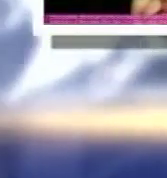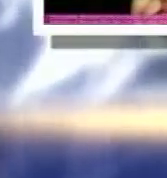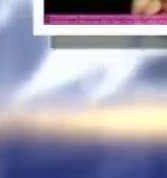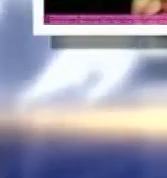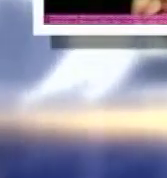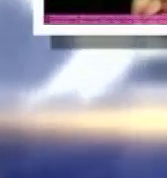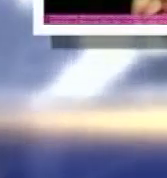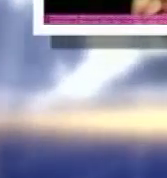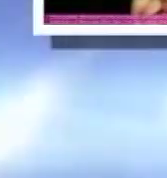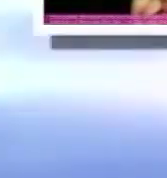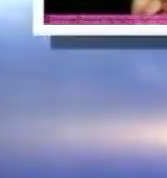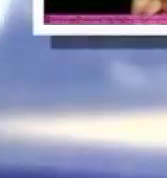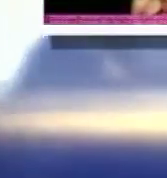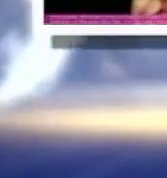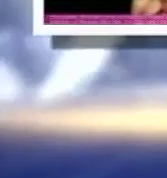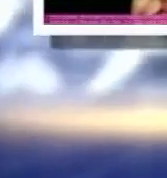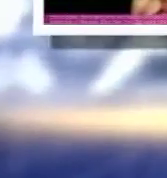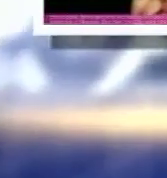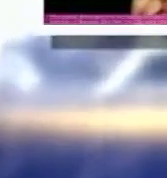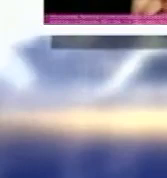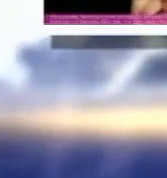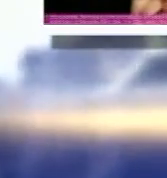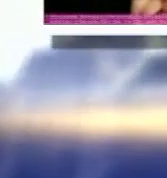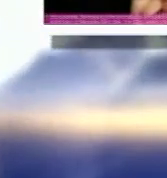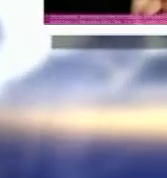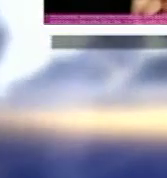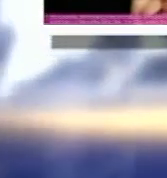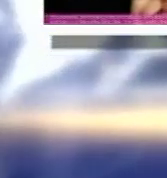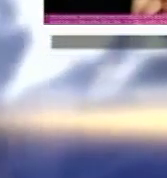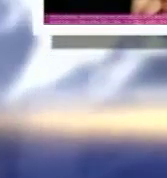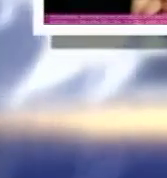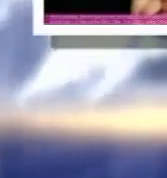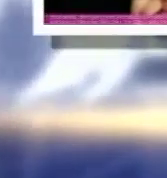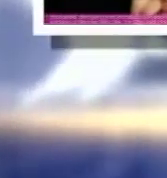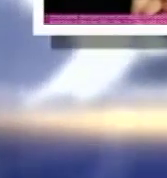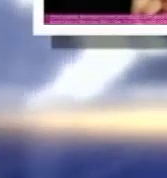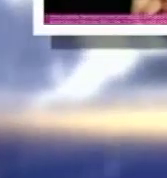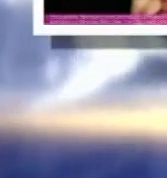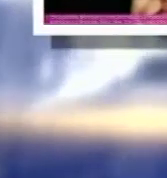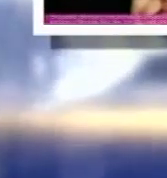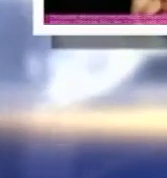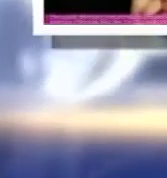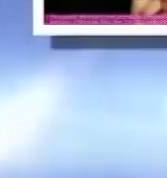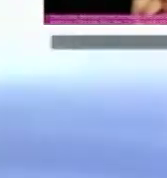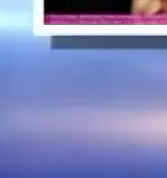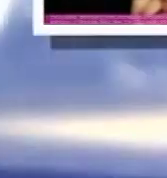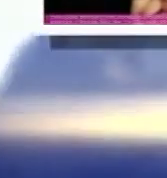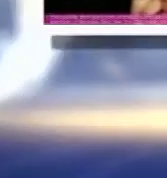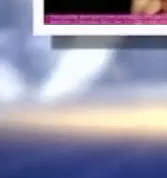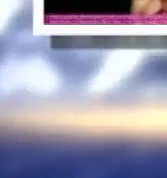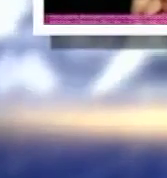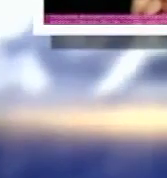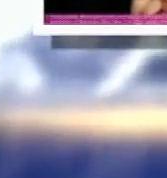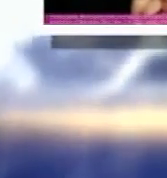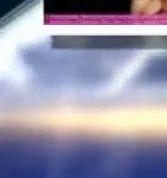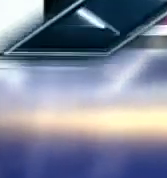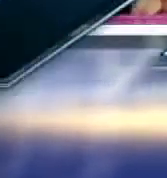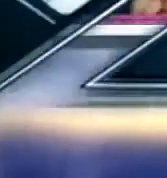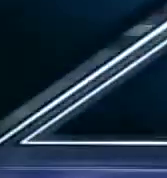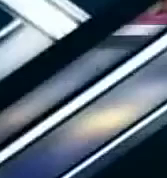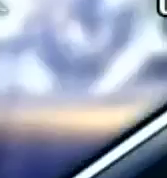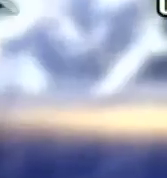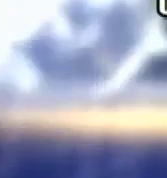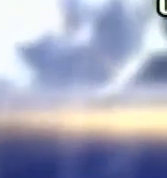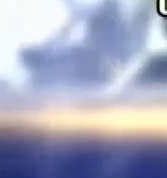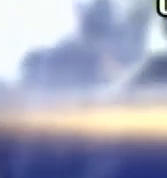During the week-long program, E-Woman will be meeting with U.S. government officials, non-government organizations, think tanks, and private sector